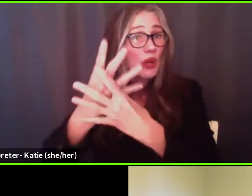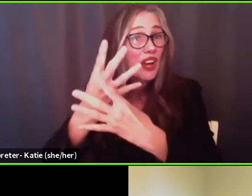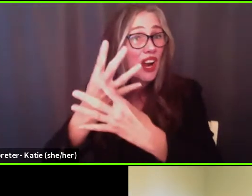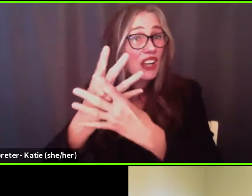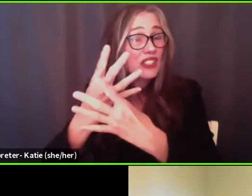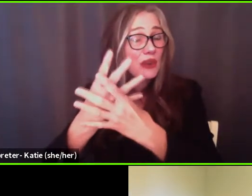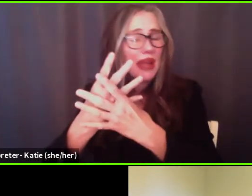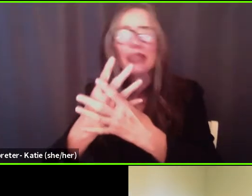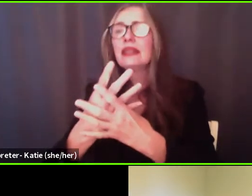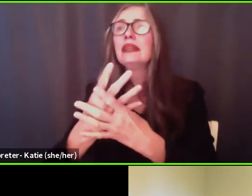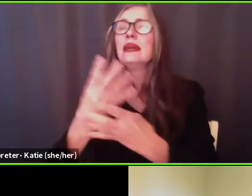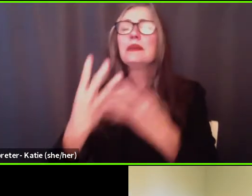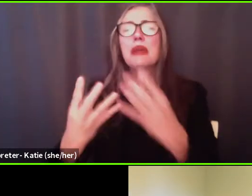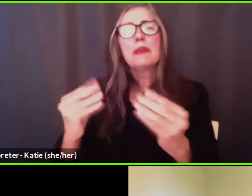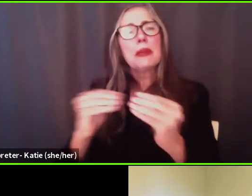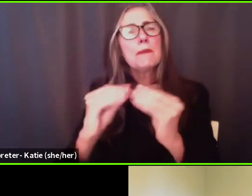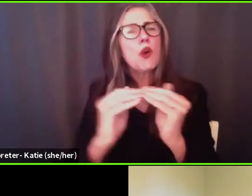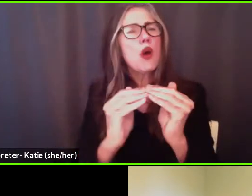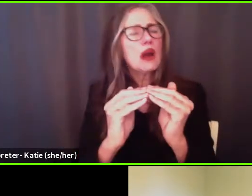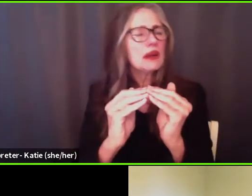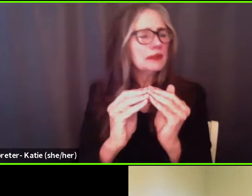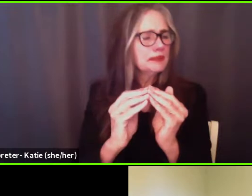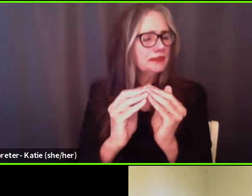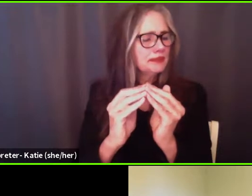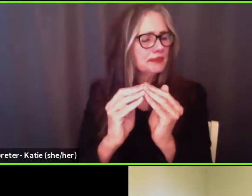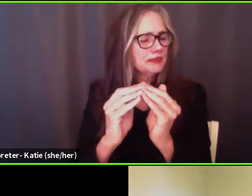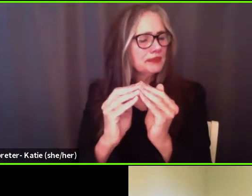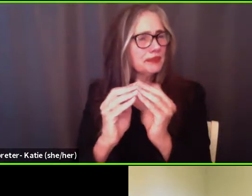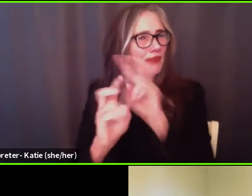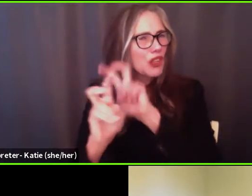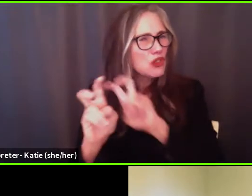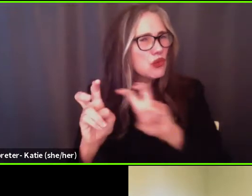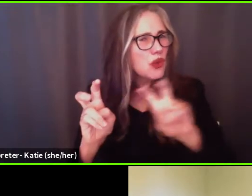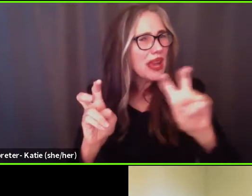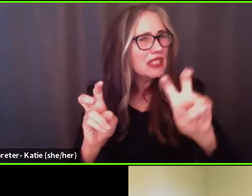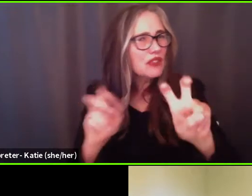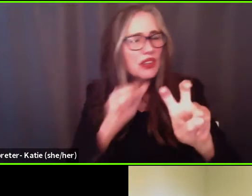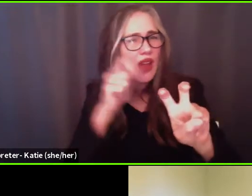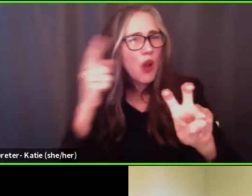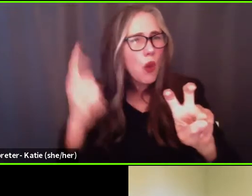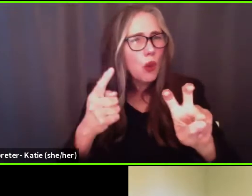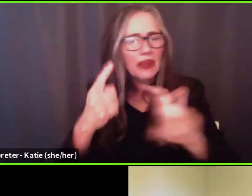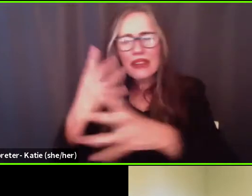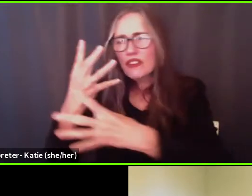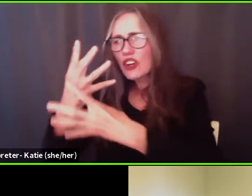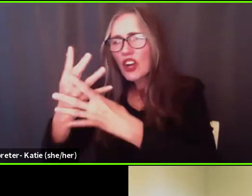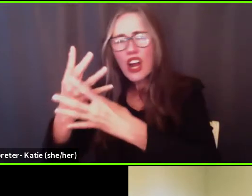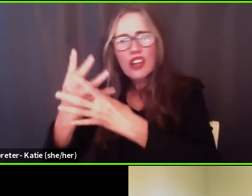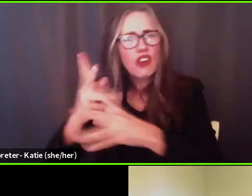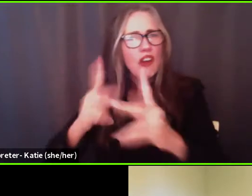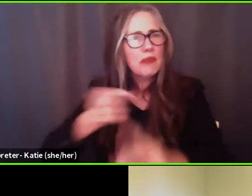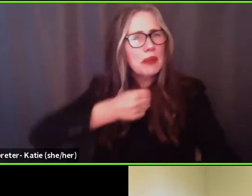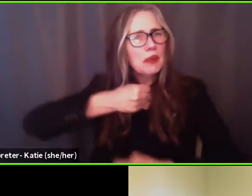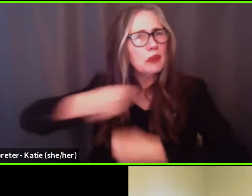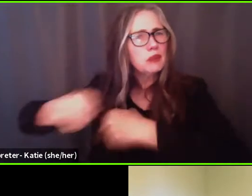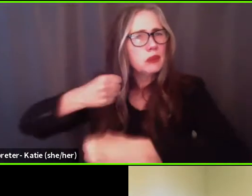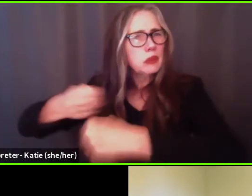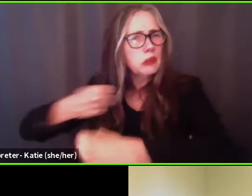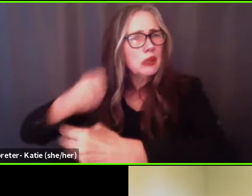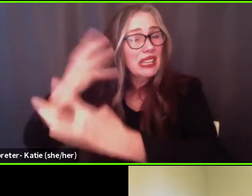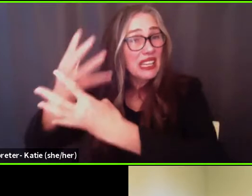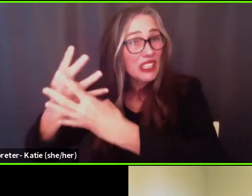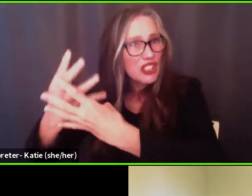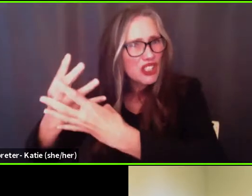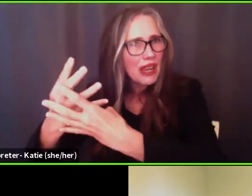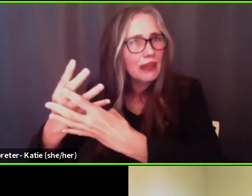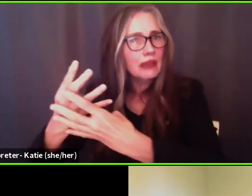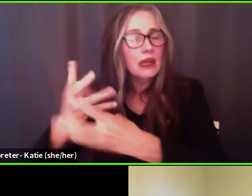let's say um are being incarcerated in the jail but actually being sort of incarcerated in a community